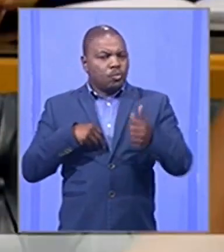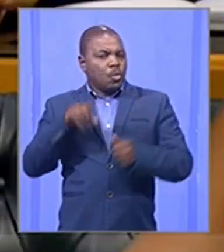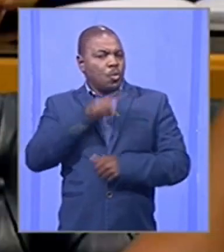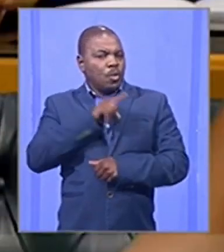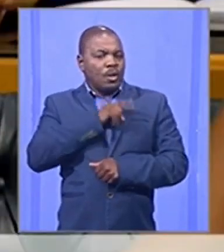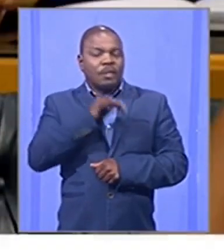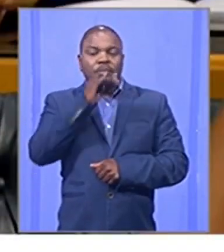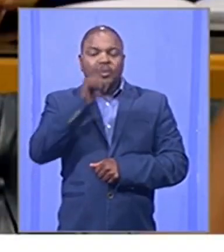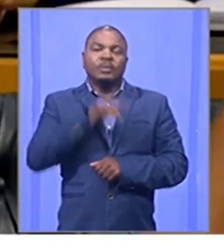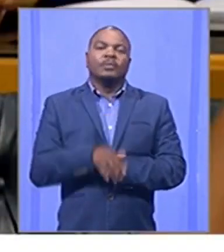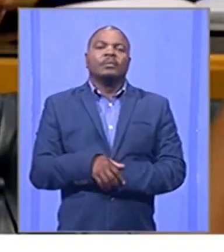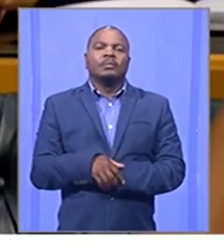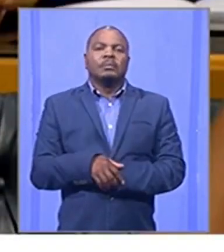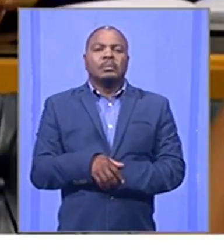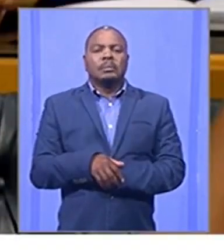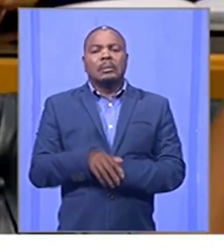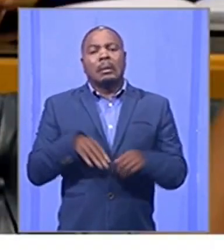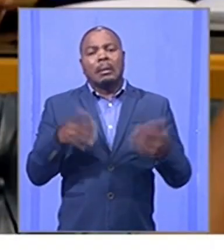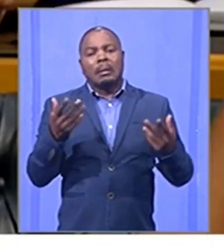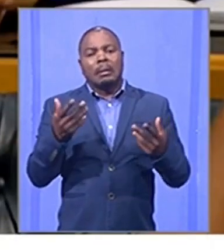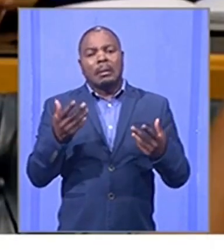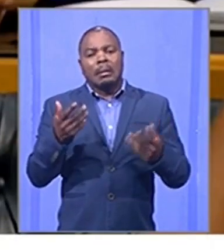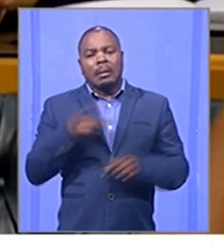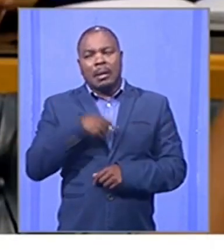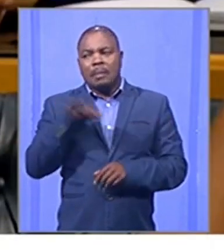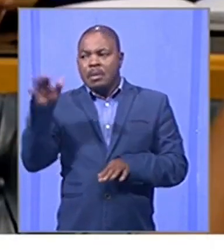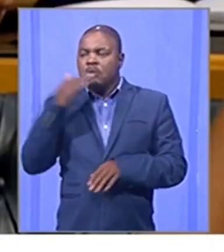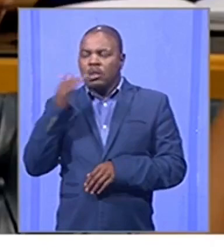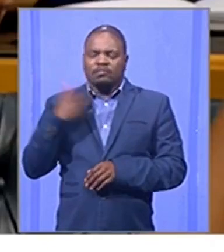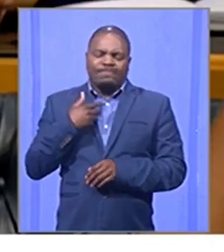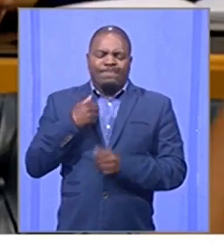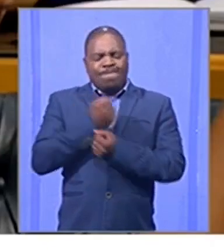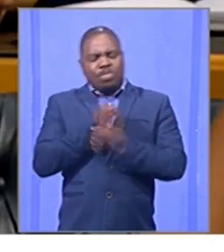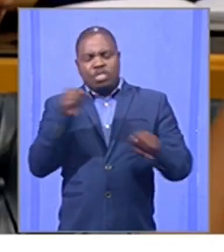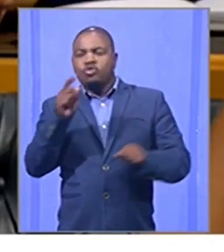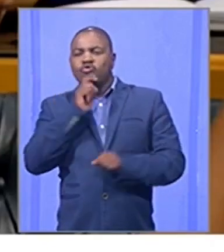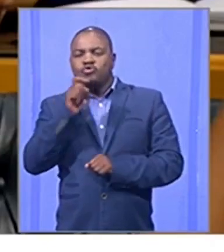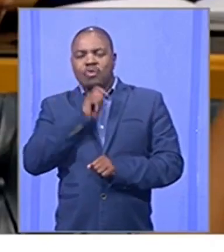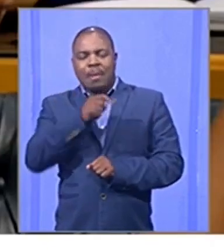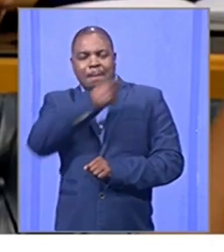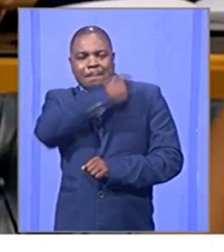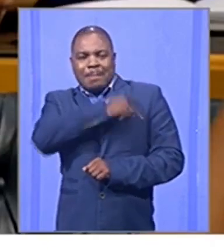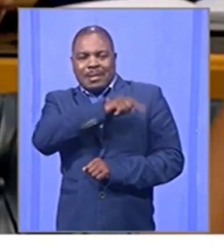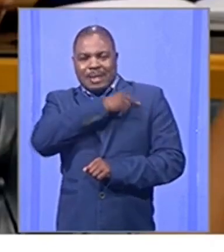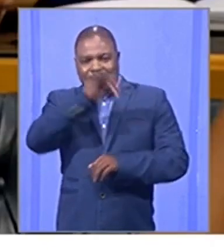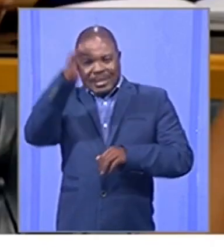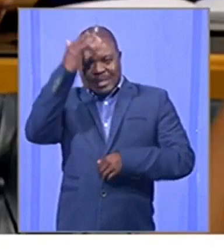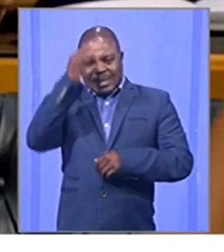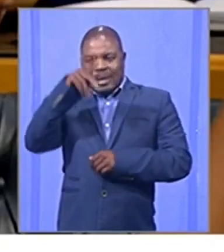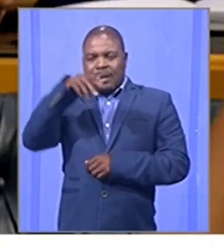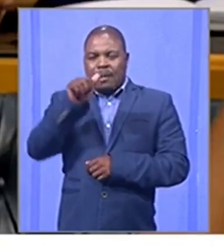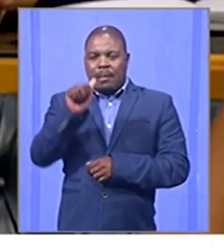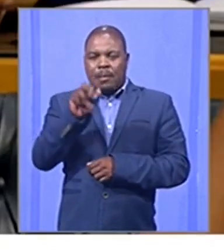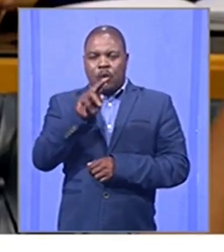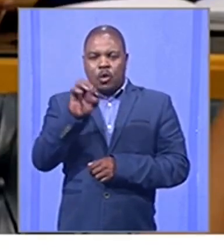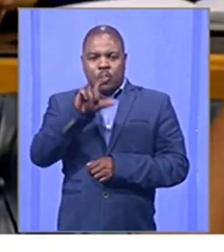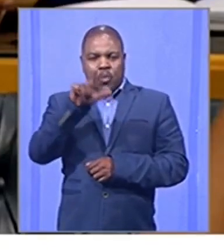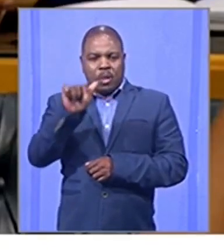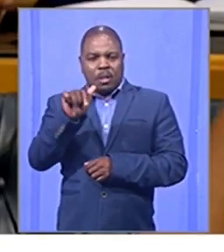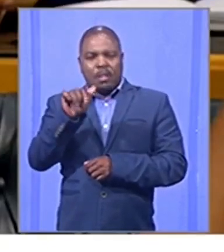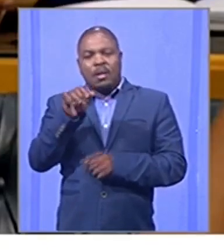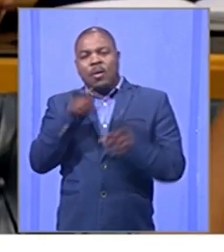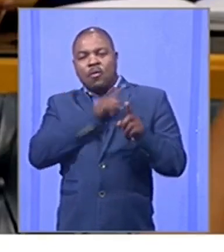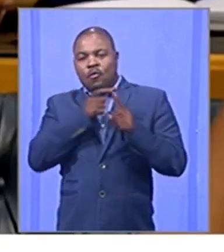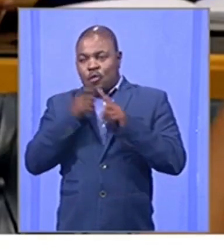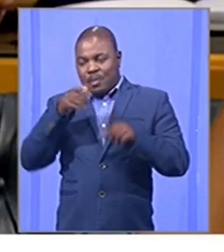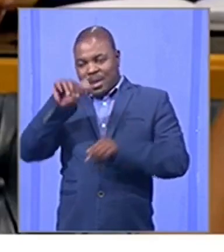shut off the avenue of the abuse of medical parole by well-connected ANC individuals to avoid the